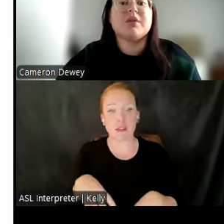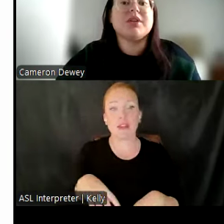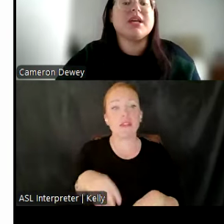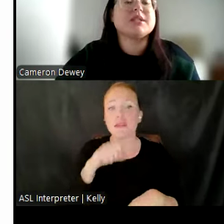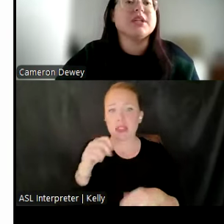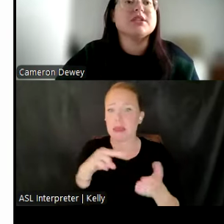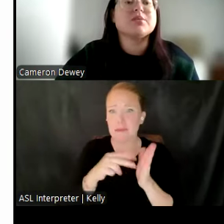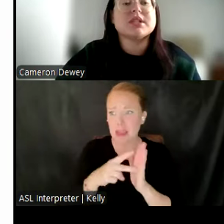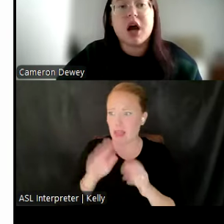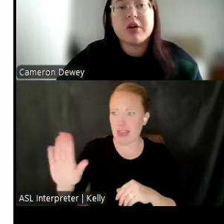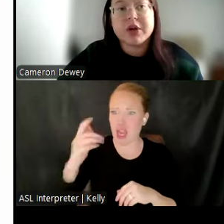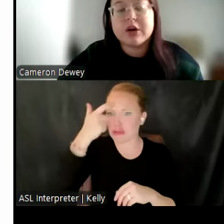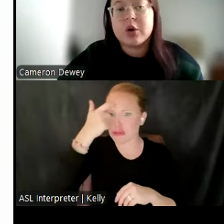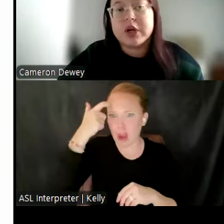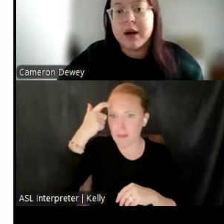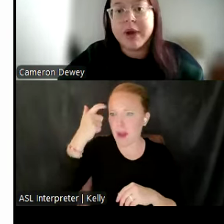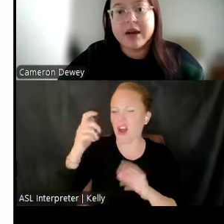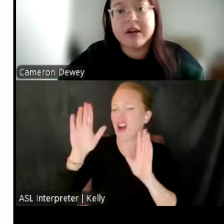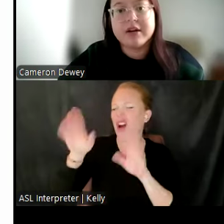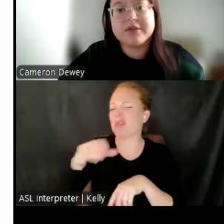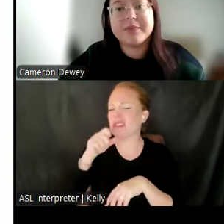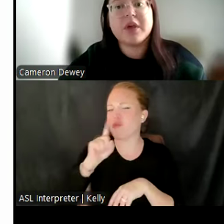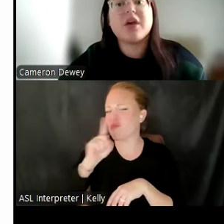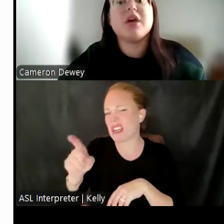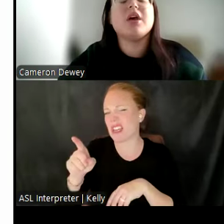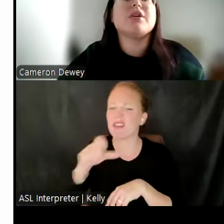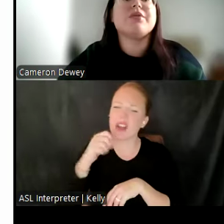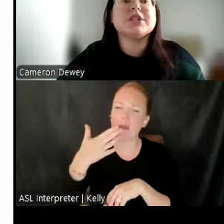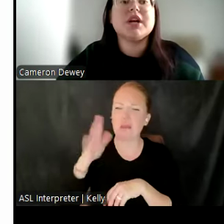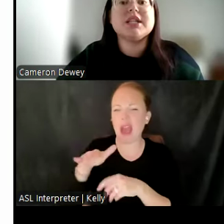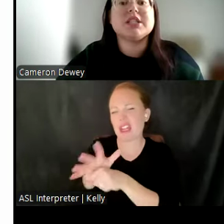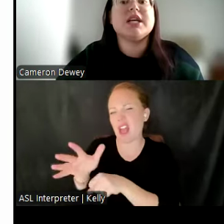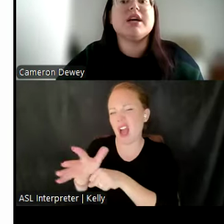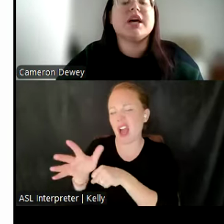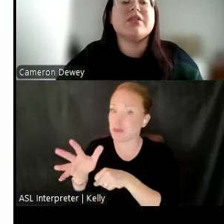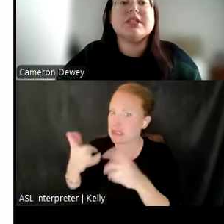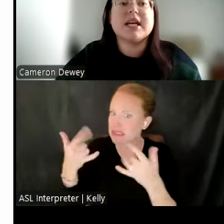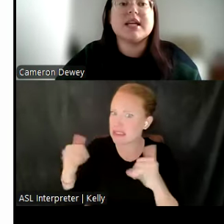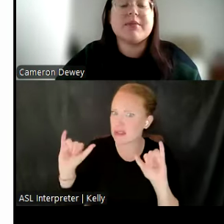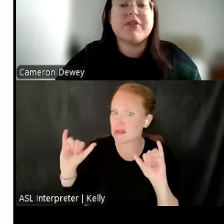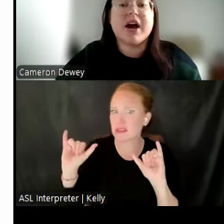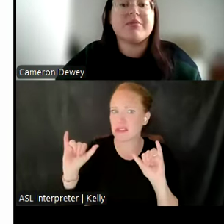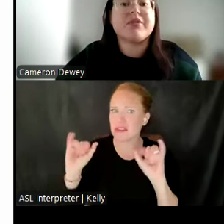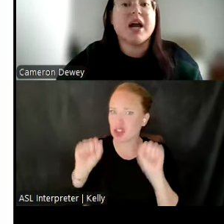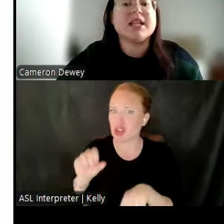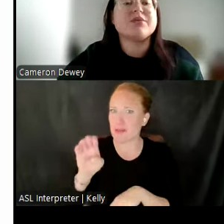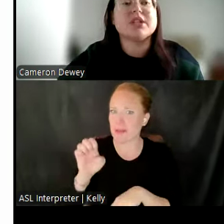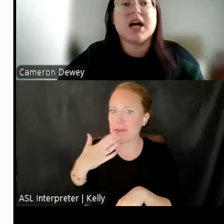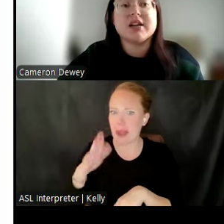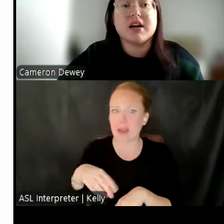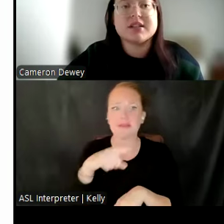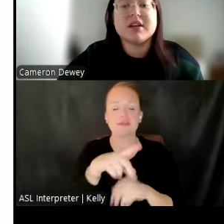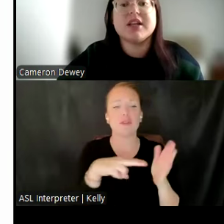the trauma they experienced was not real or not bad enough. The first criteria that the DSM-5 provides